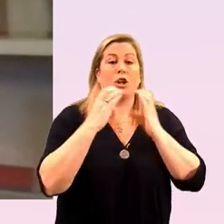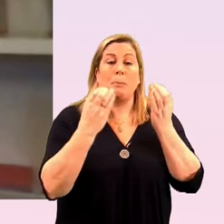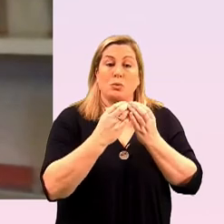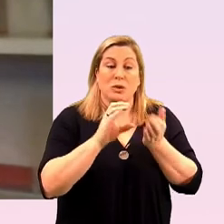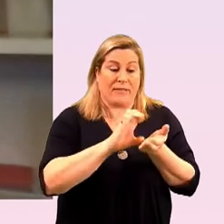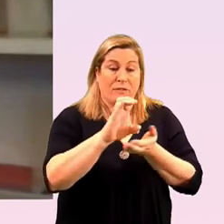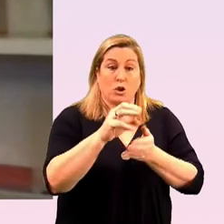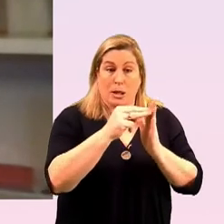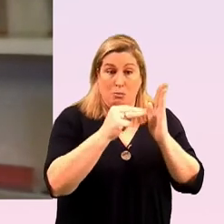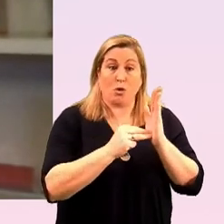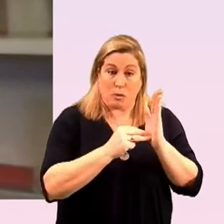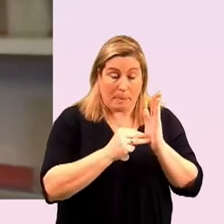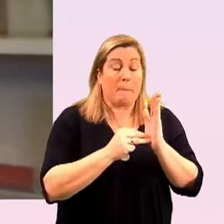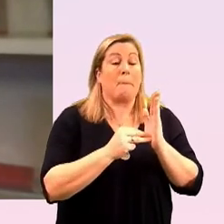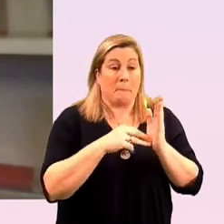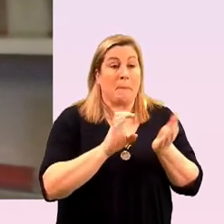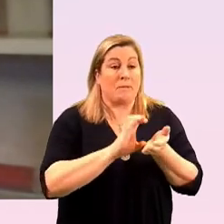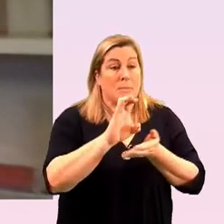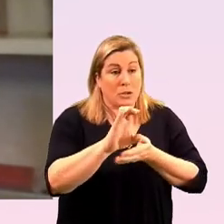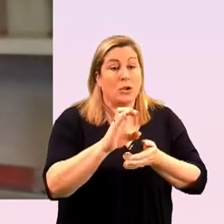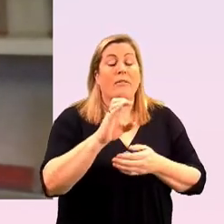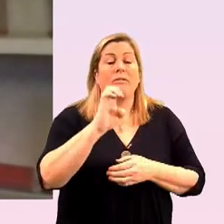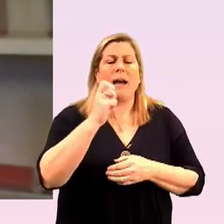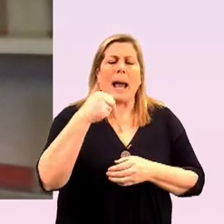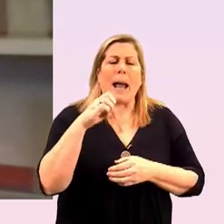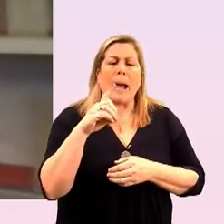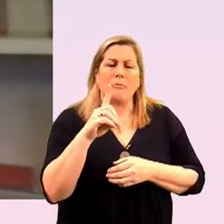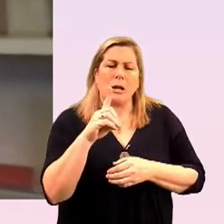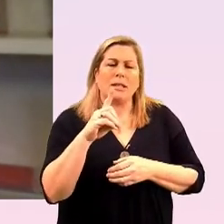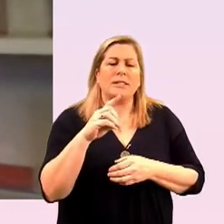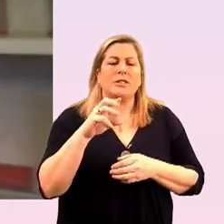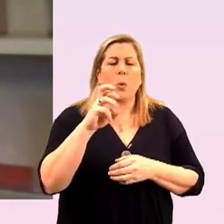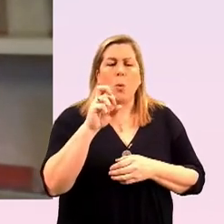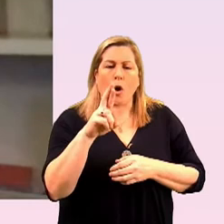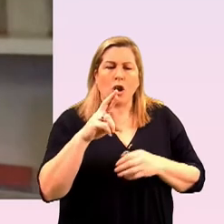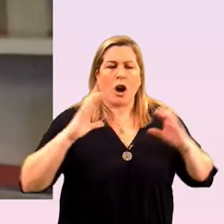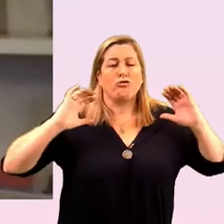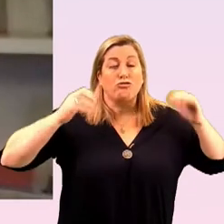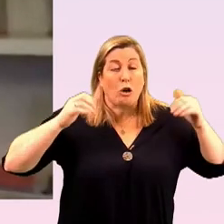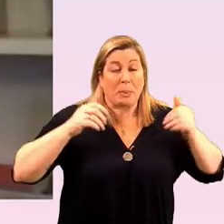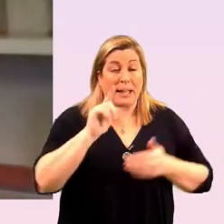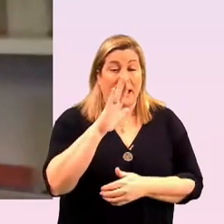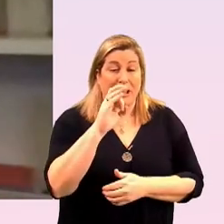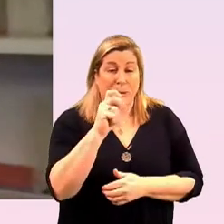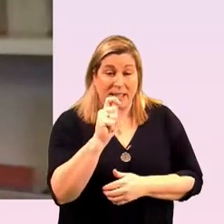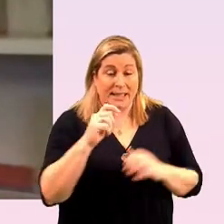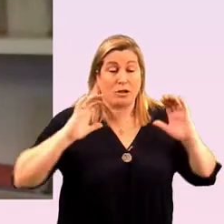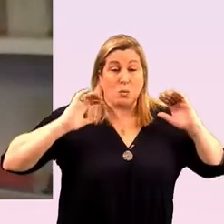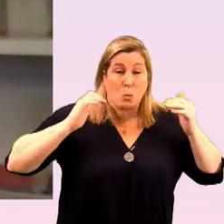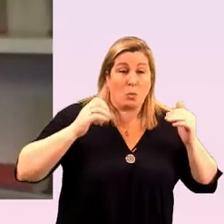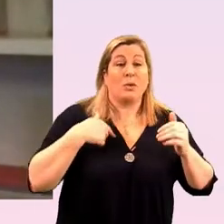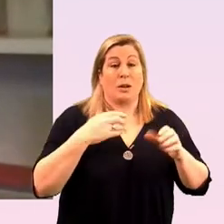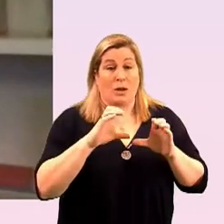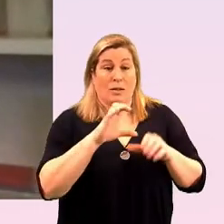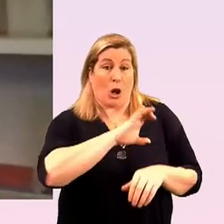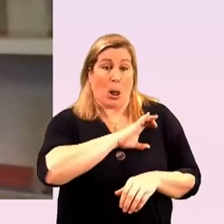programs. You know, the sponsorship of the Emerald Warriors Rugby Club, financial support for other organizations around the country.